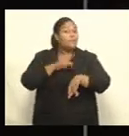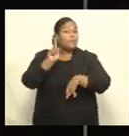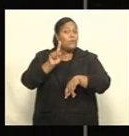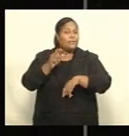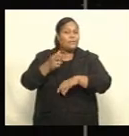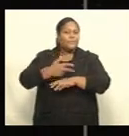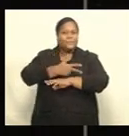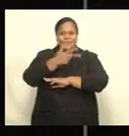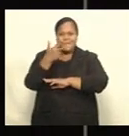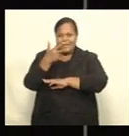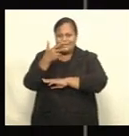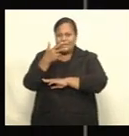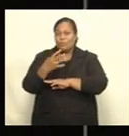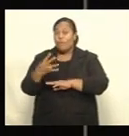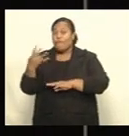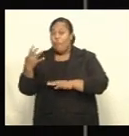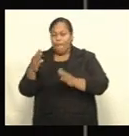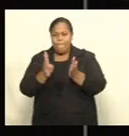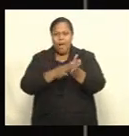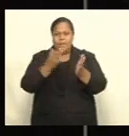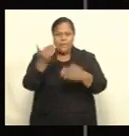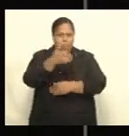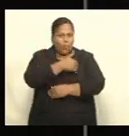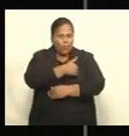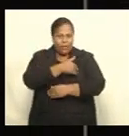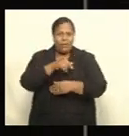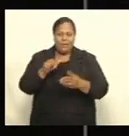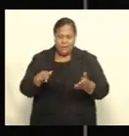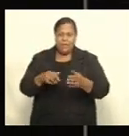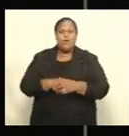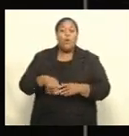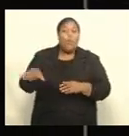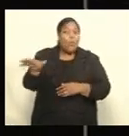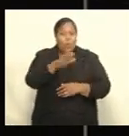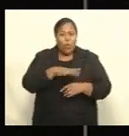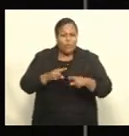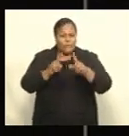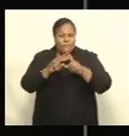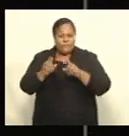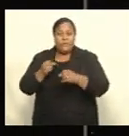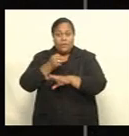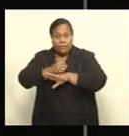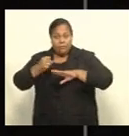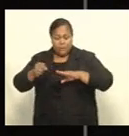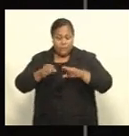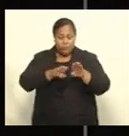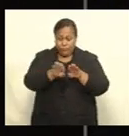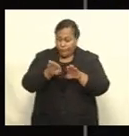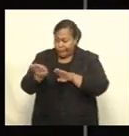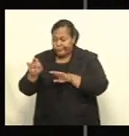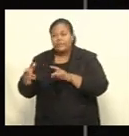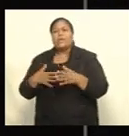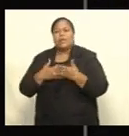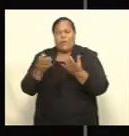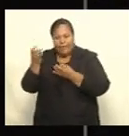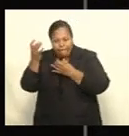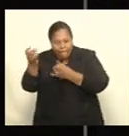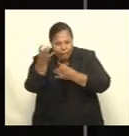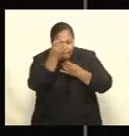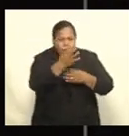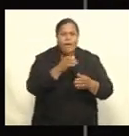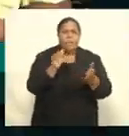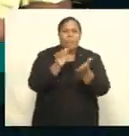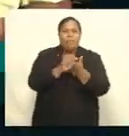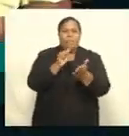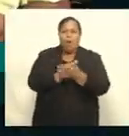4 a.m. Monday. All government agencies have been informed accordingly with instructions to ensure that the public abide by the